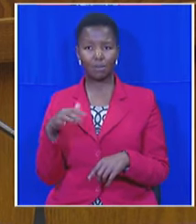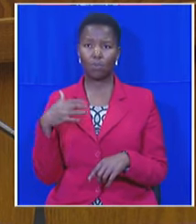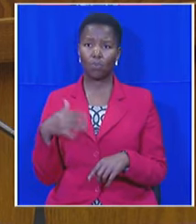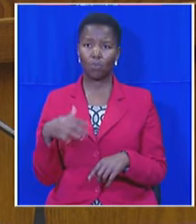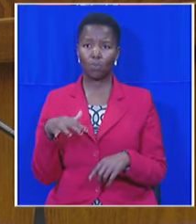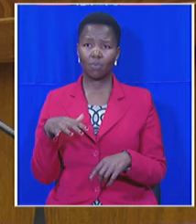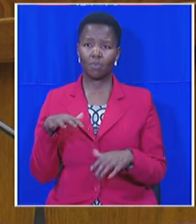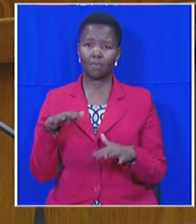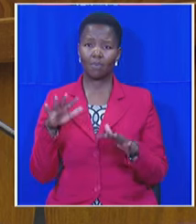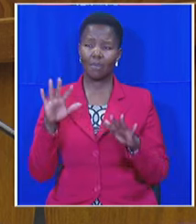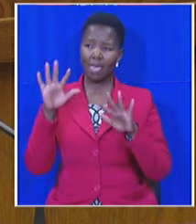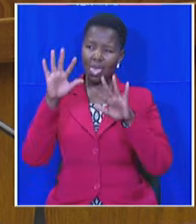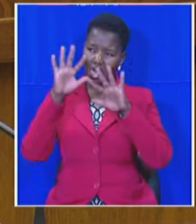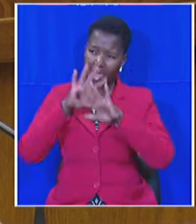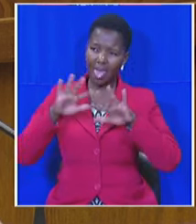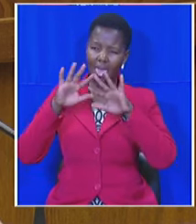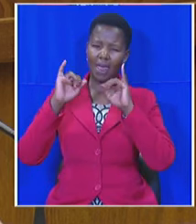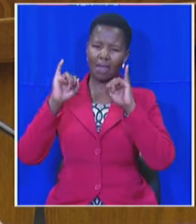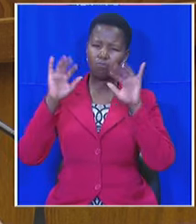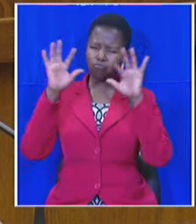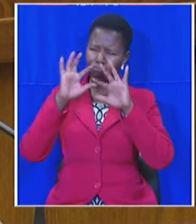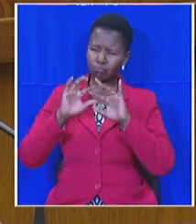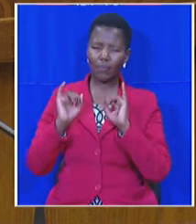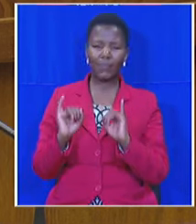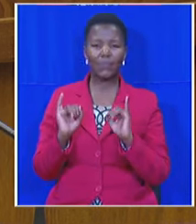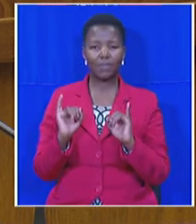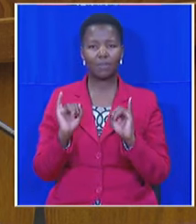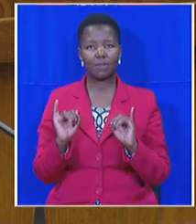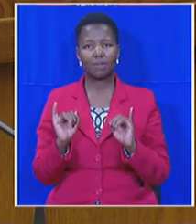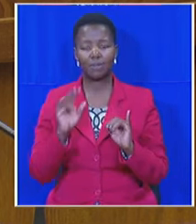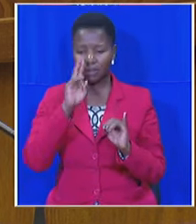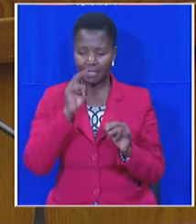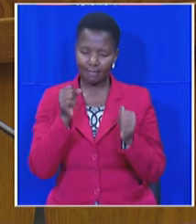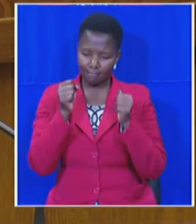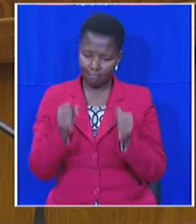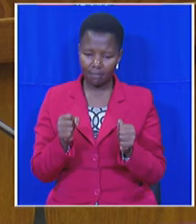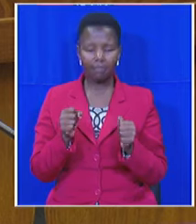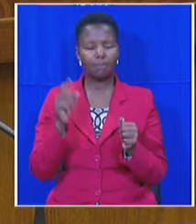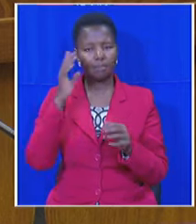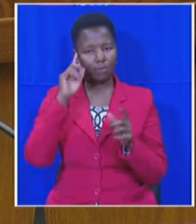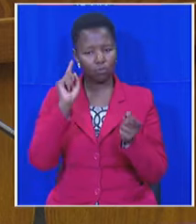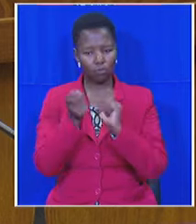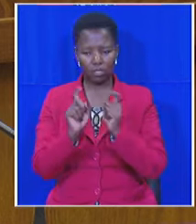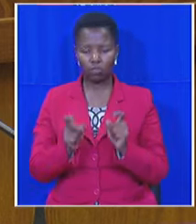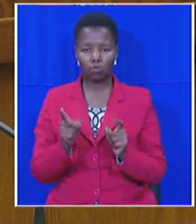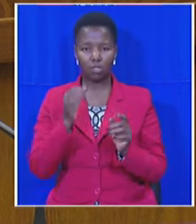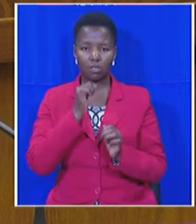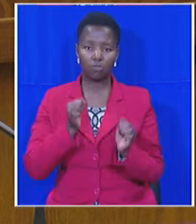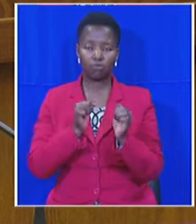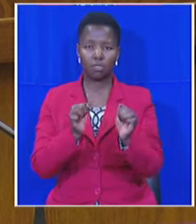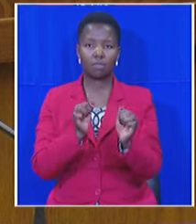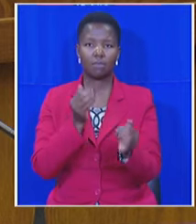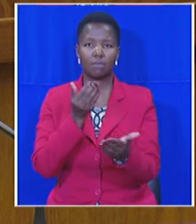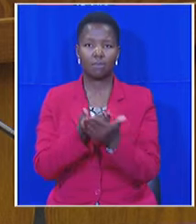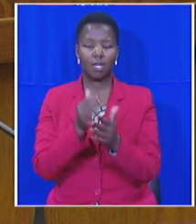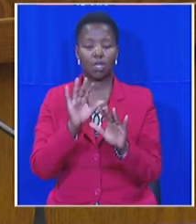in South Africa, this government should start taking a strong stand and making drastic changes in its strategy to combat